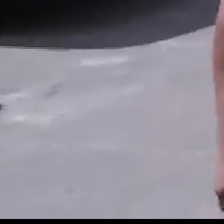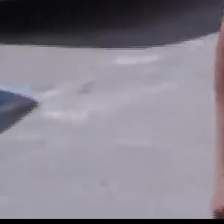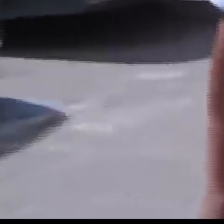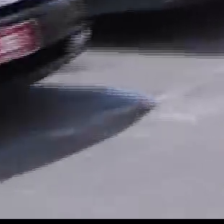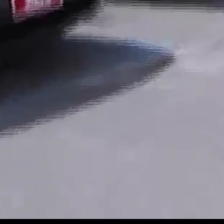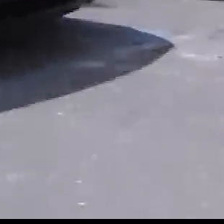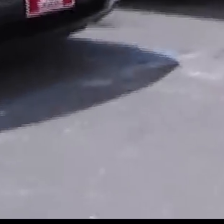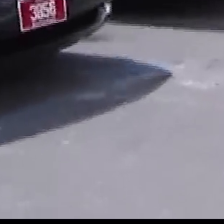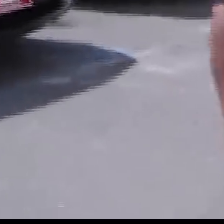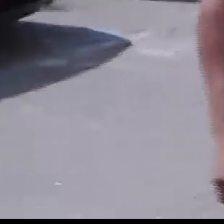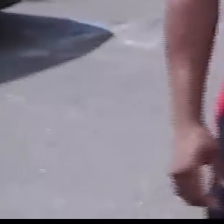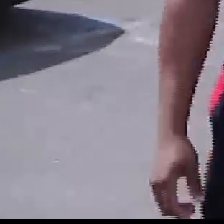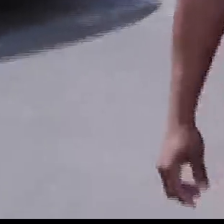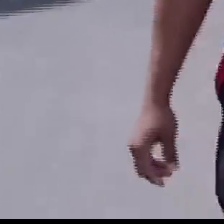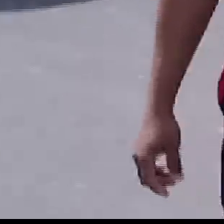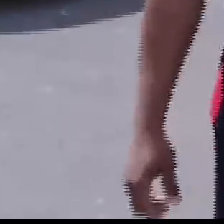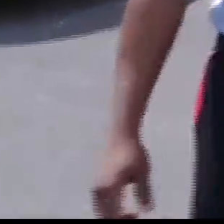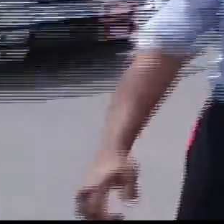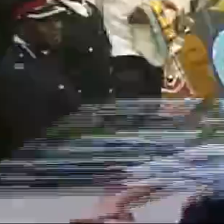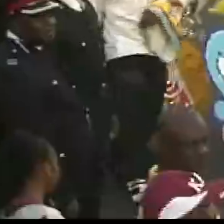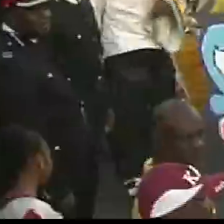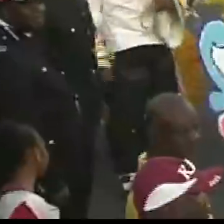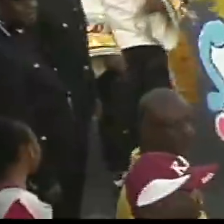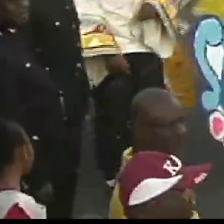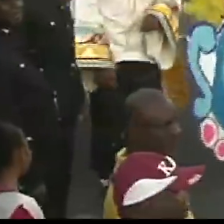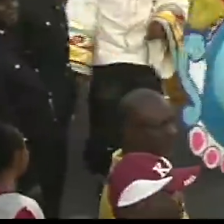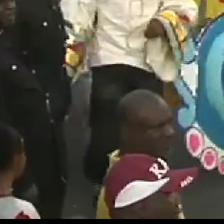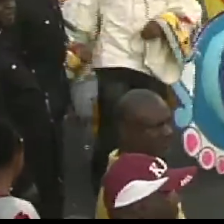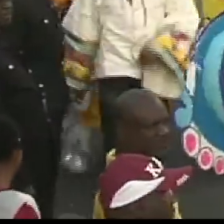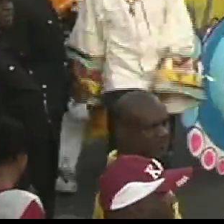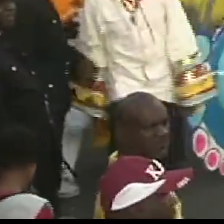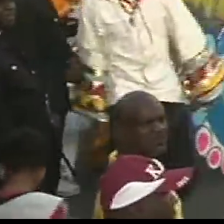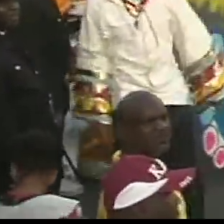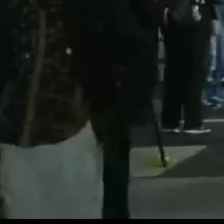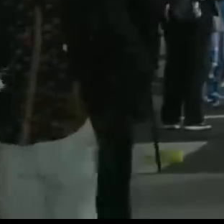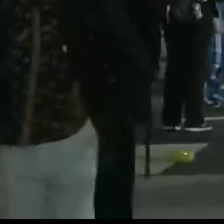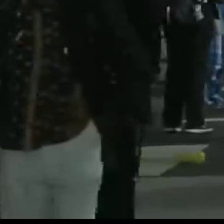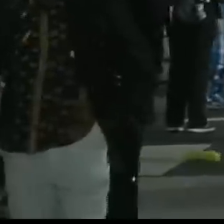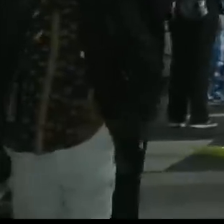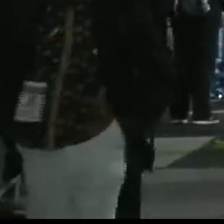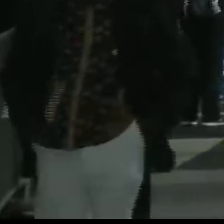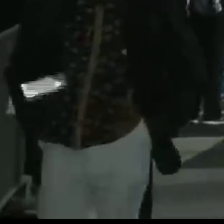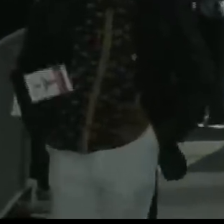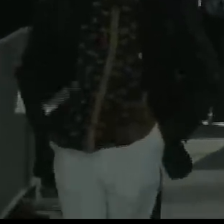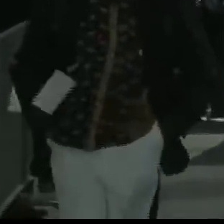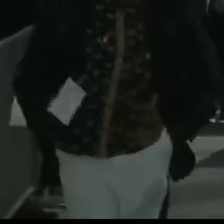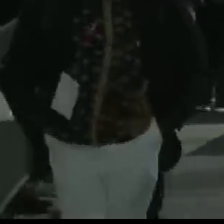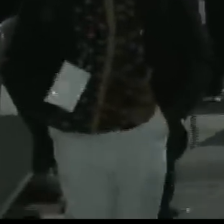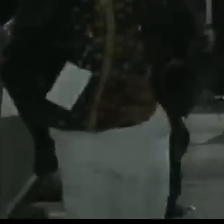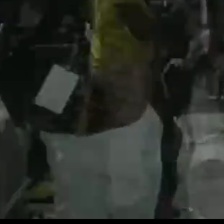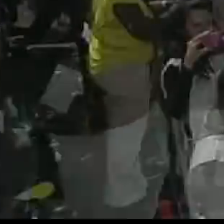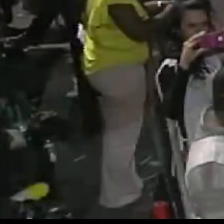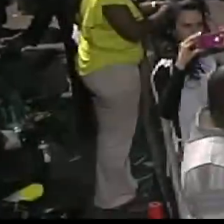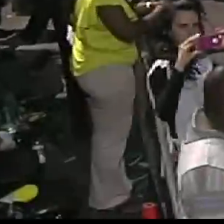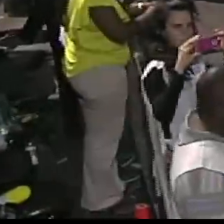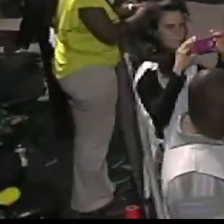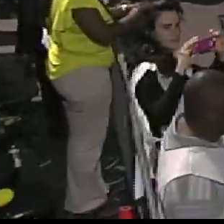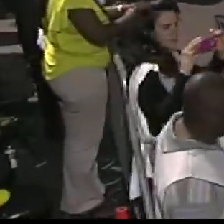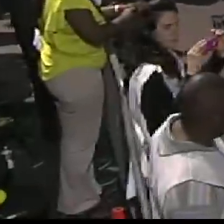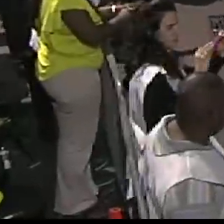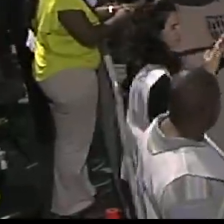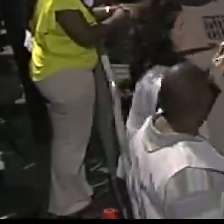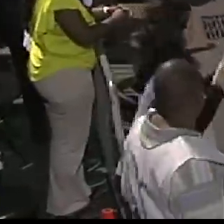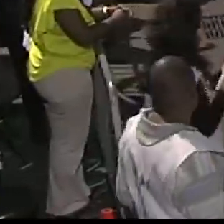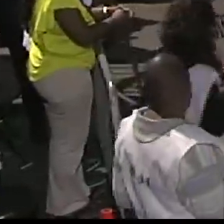mass shooting appears in court today. And the official Junkanoo results are in. Ahead, the changes to the placement of